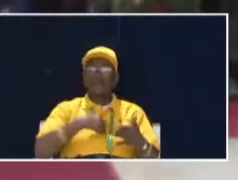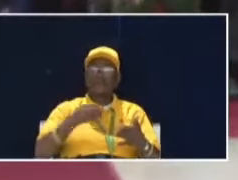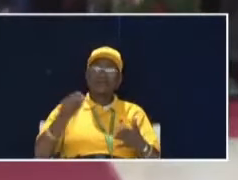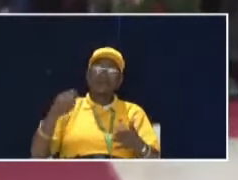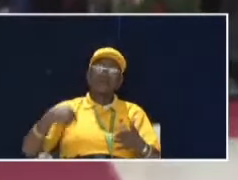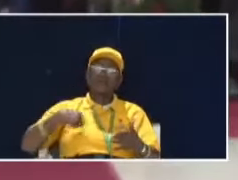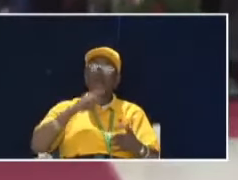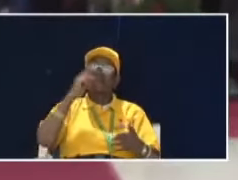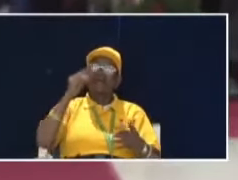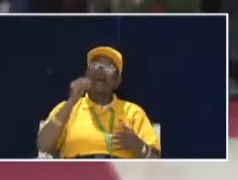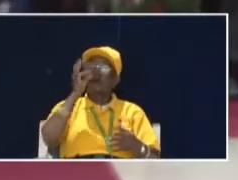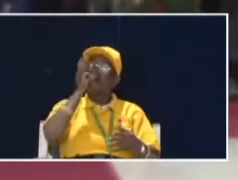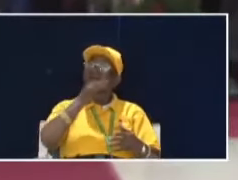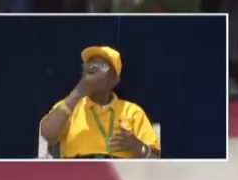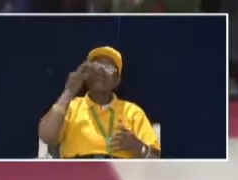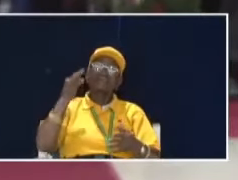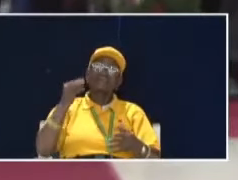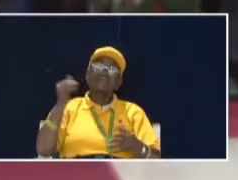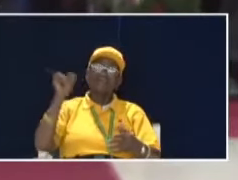Now they are copying.